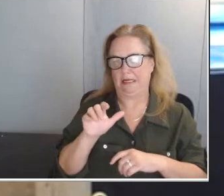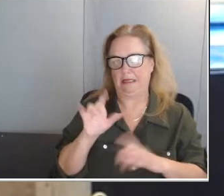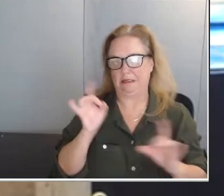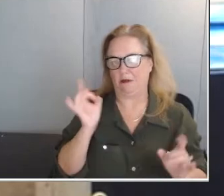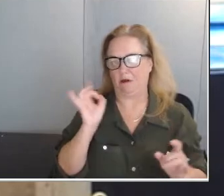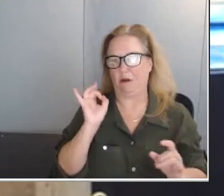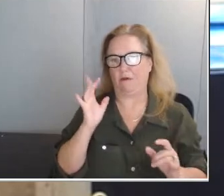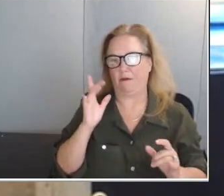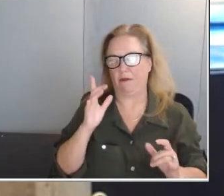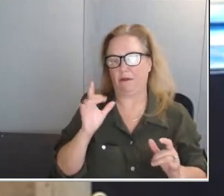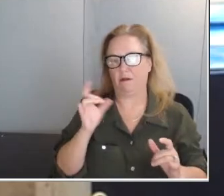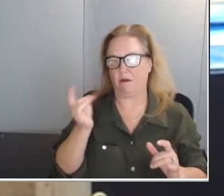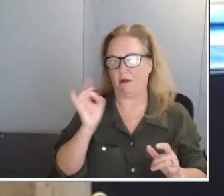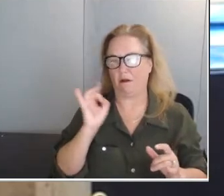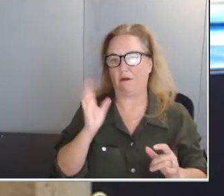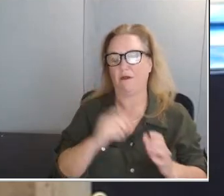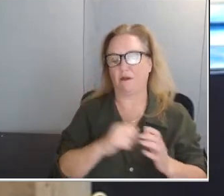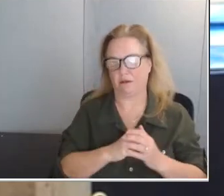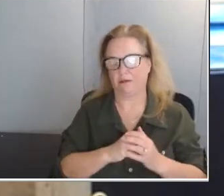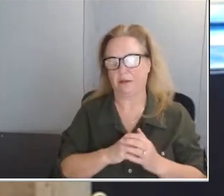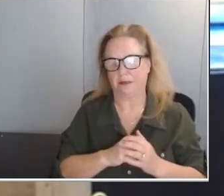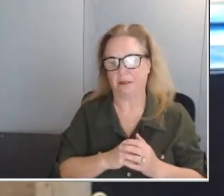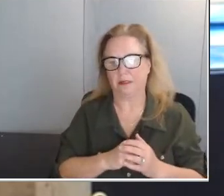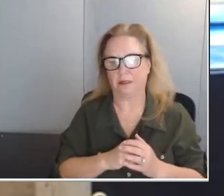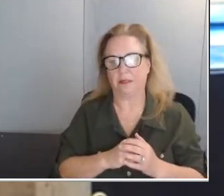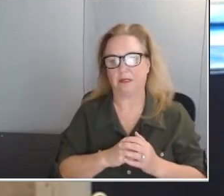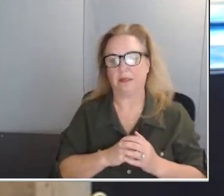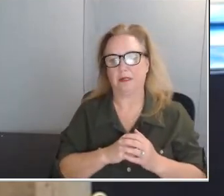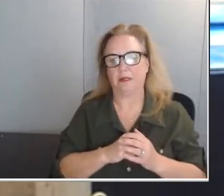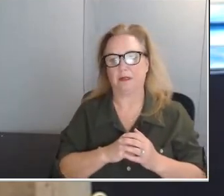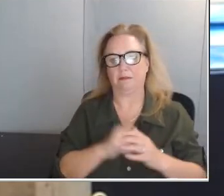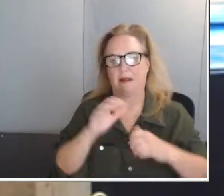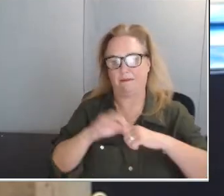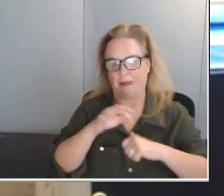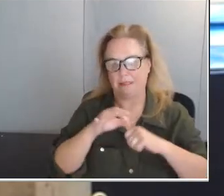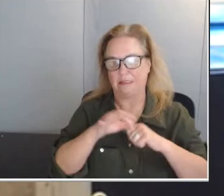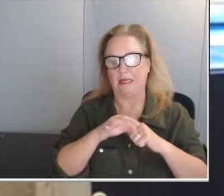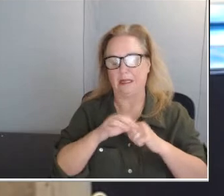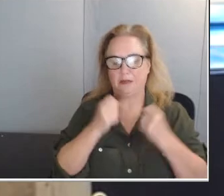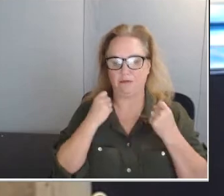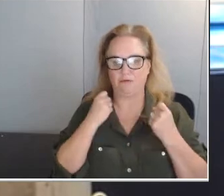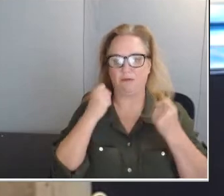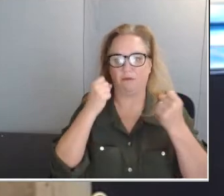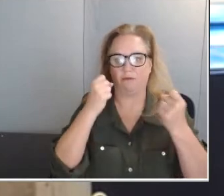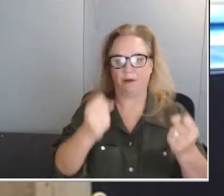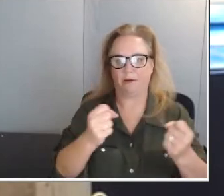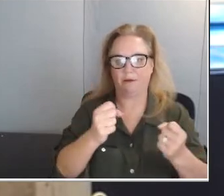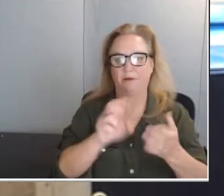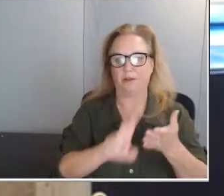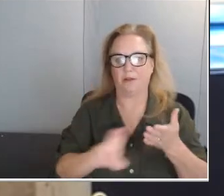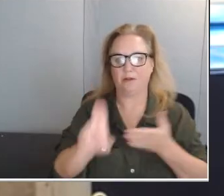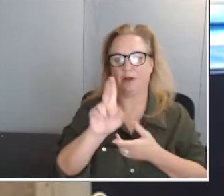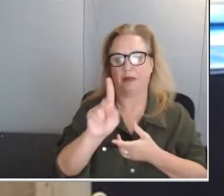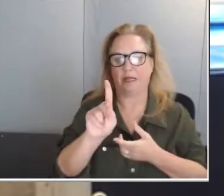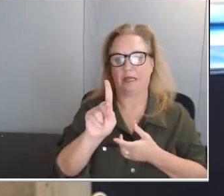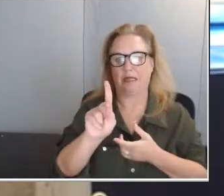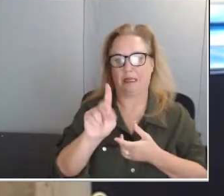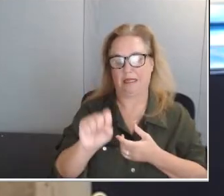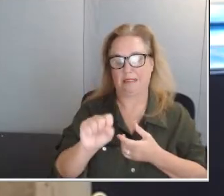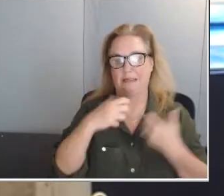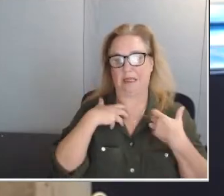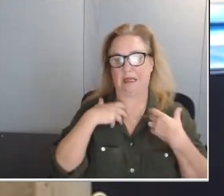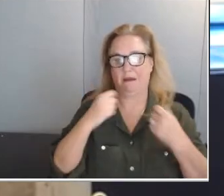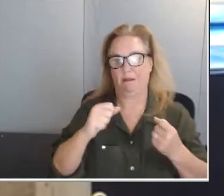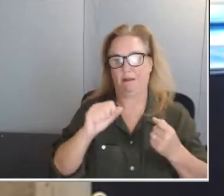terrible. It's excruciating. So she drove me to the University of Kansas Health System's